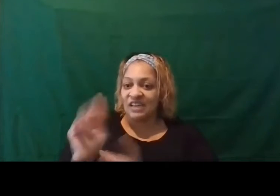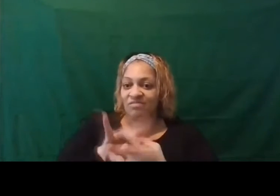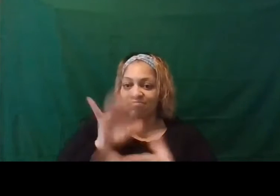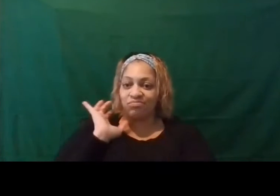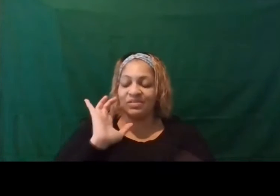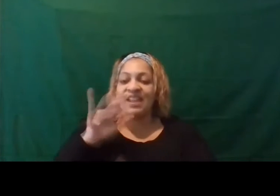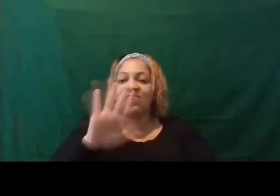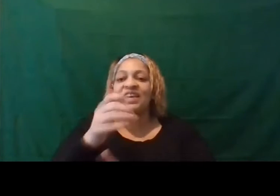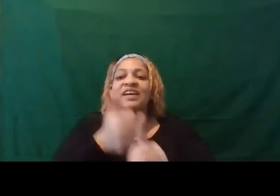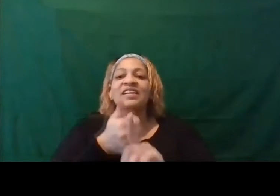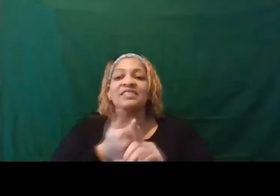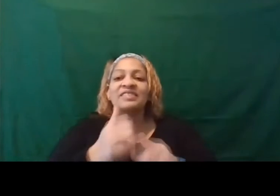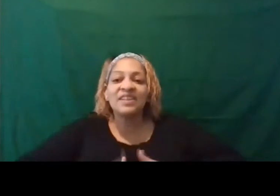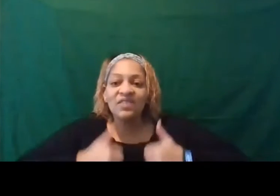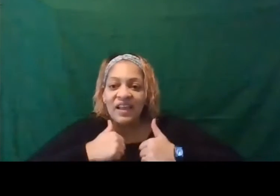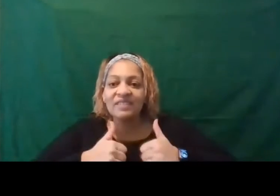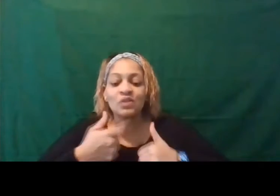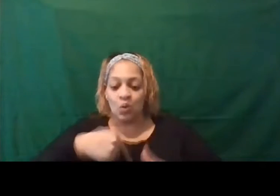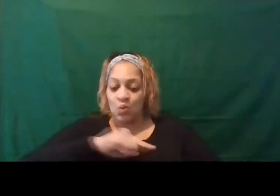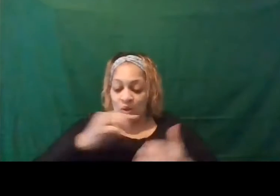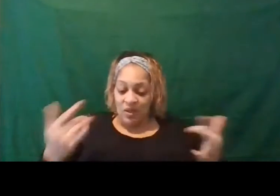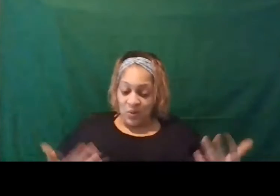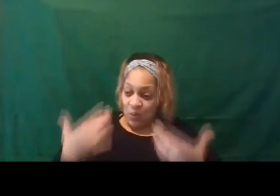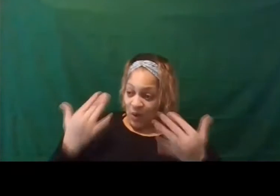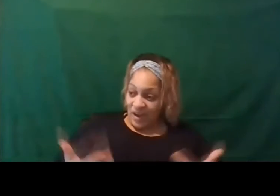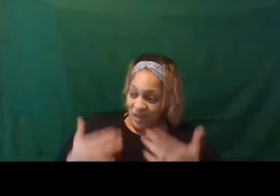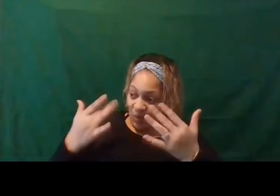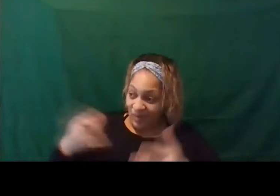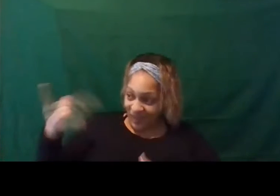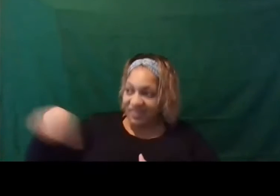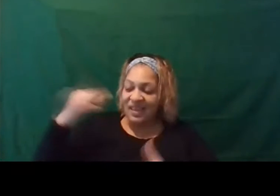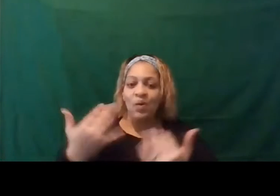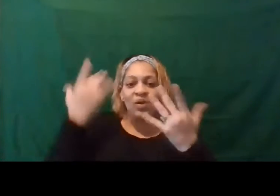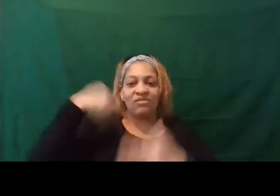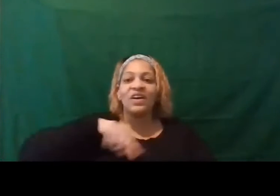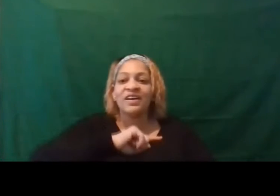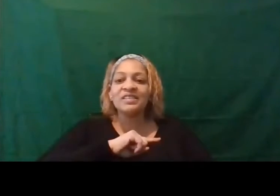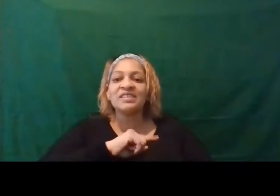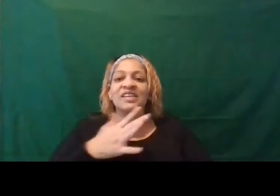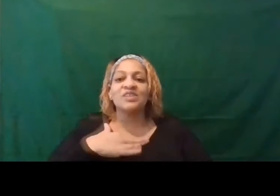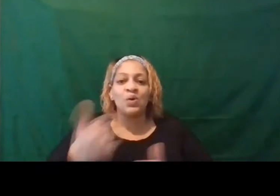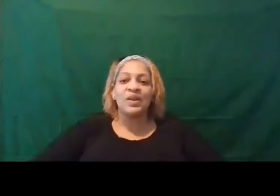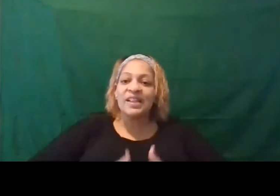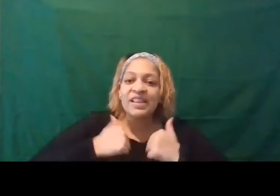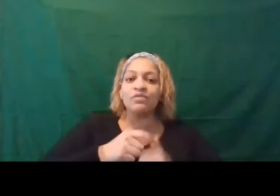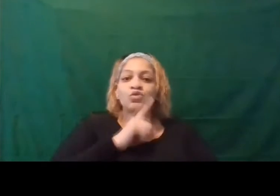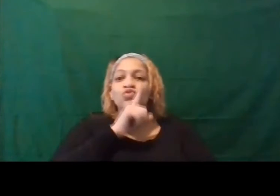for. And the journey to freedom is about embodying and living the truth of